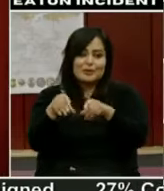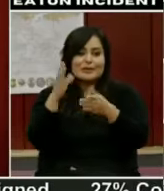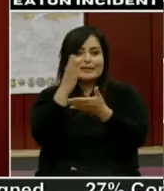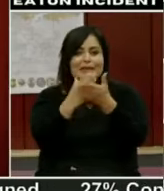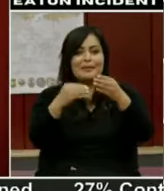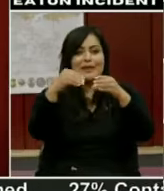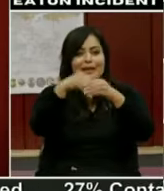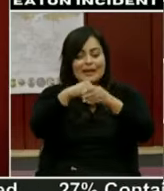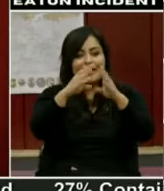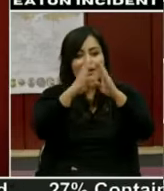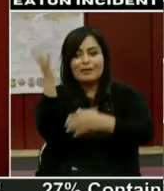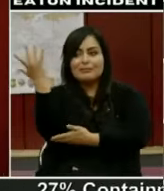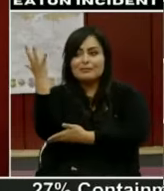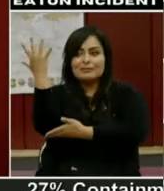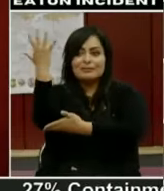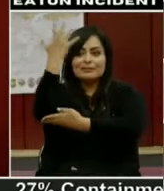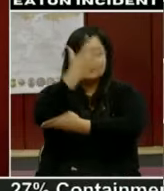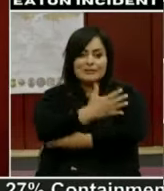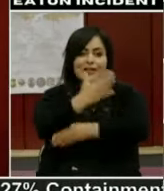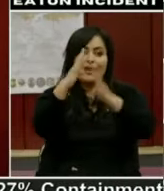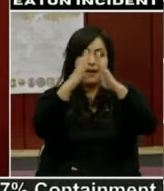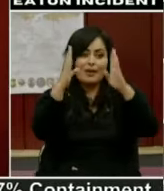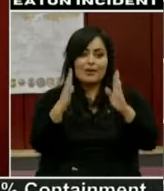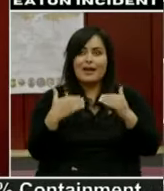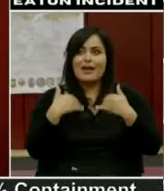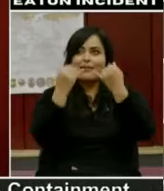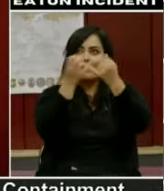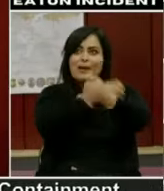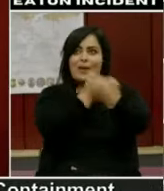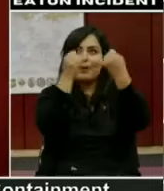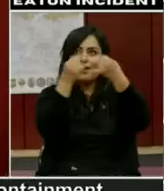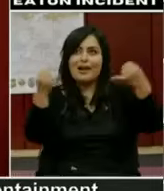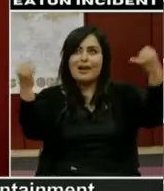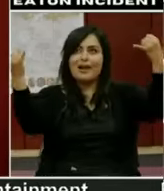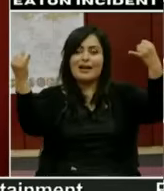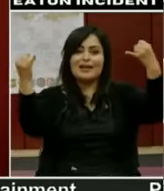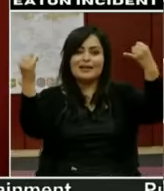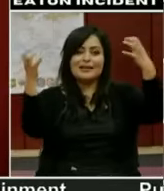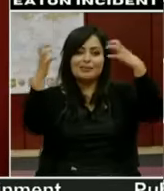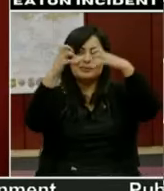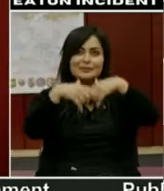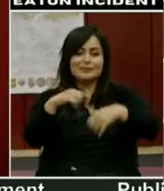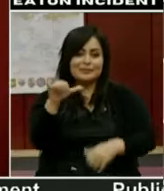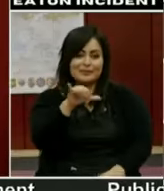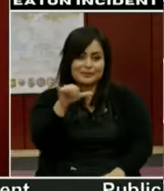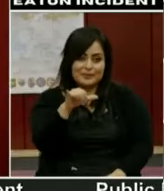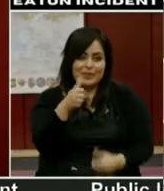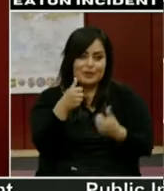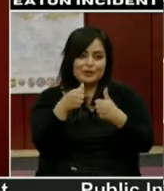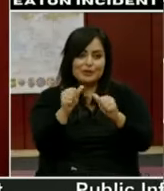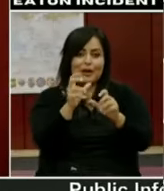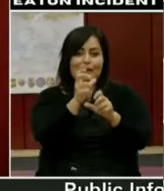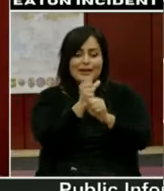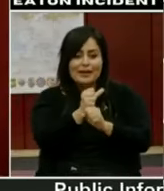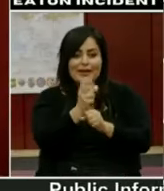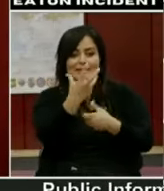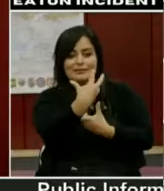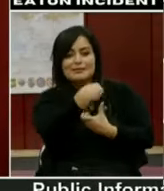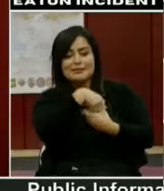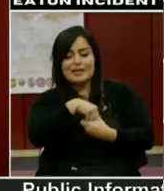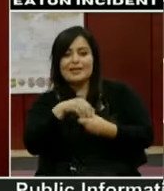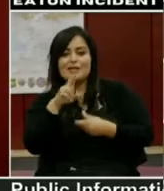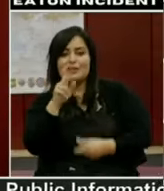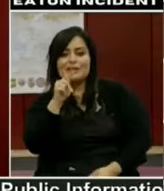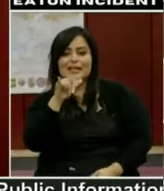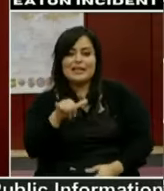houses, power lines down all over, so we are working on getting that cleaned up as well to get the utility companies in there. There's been